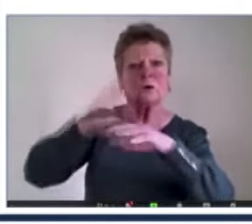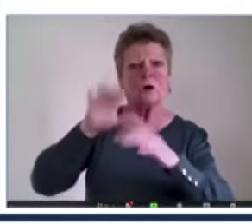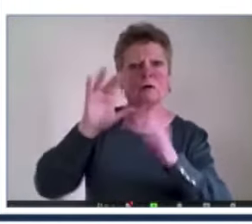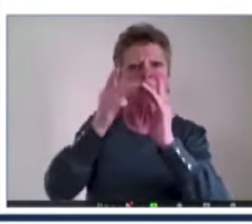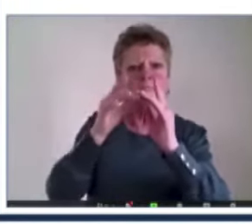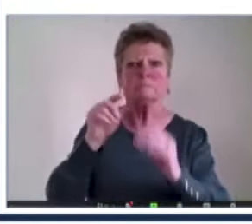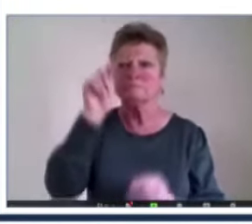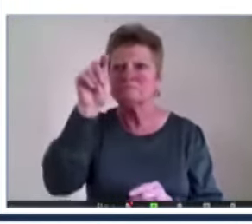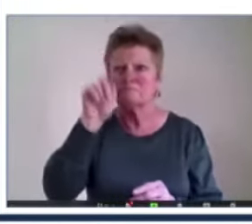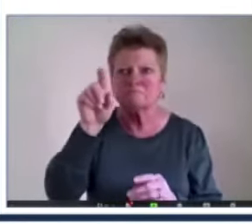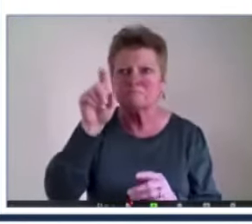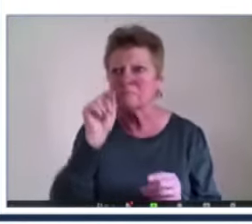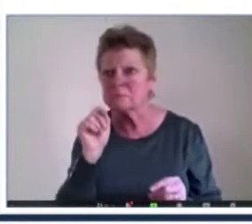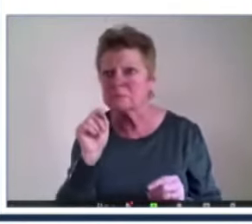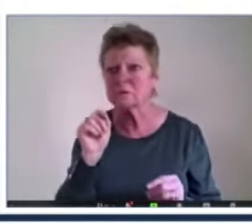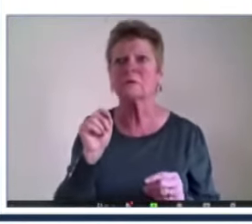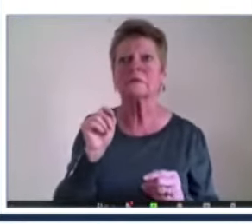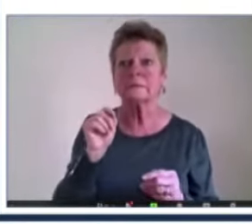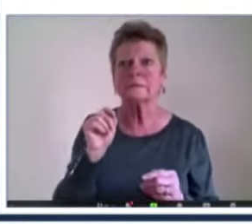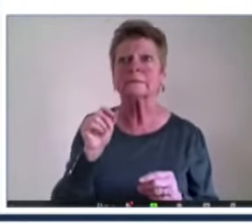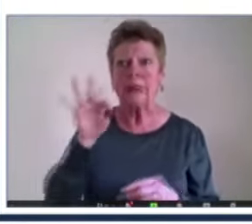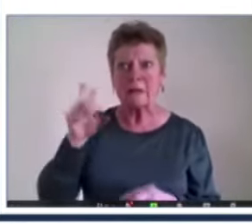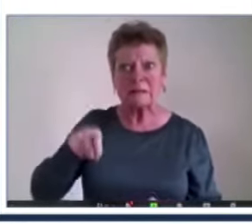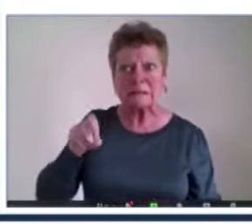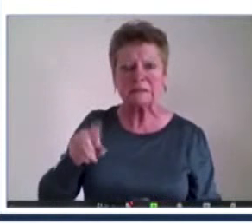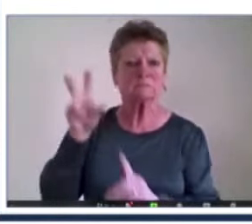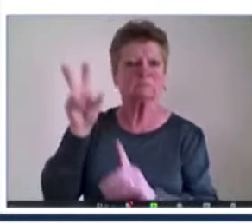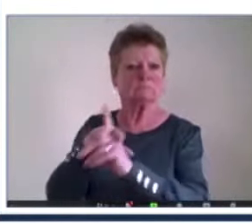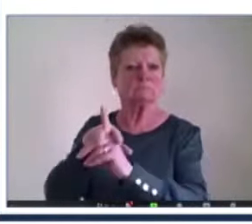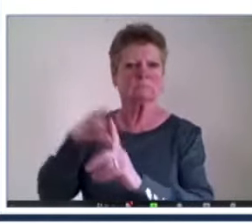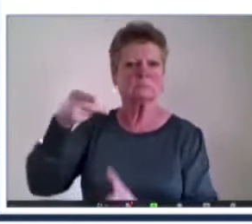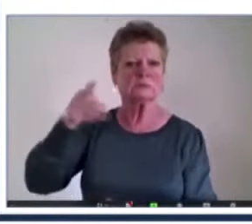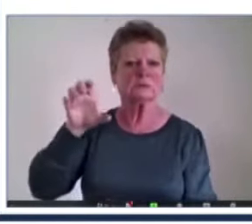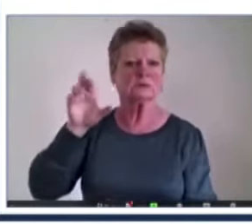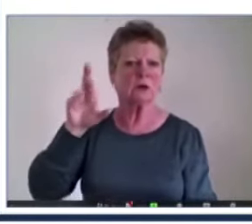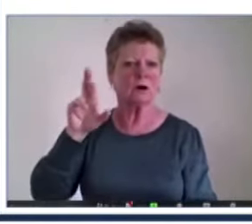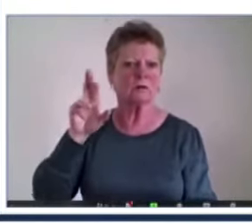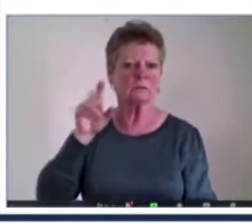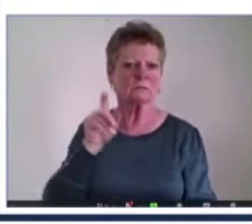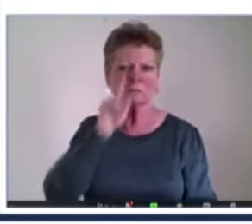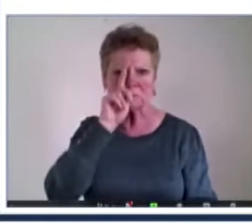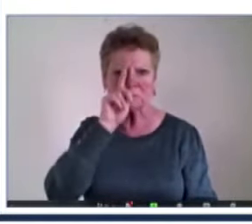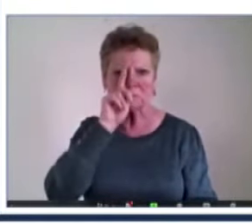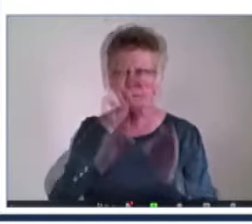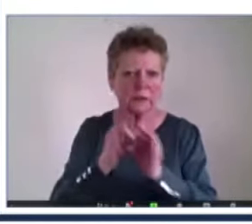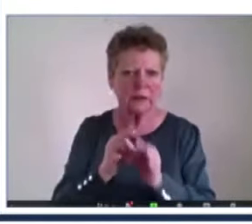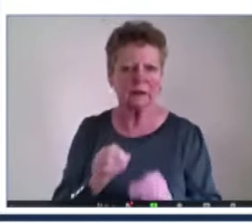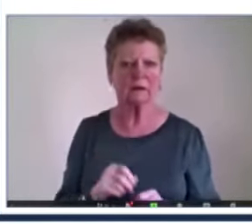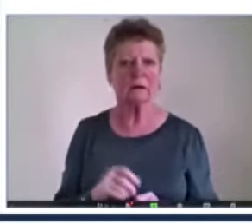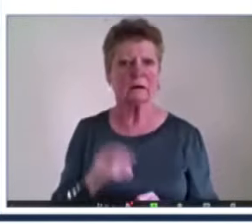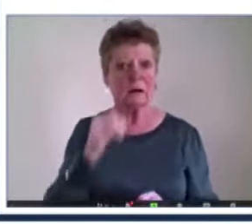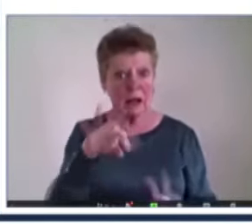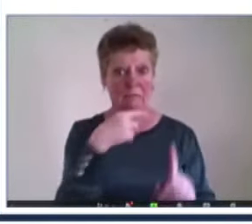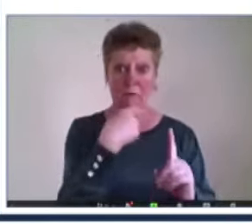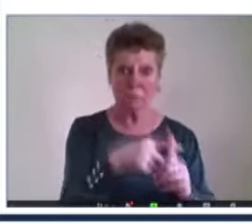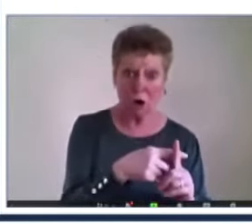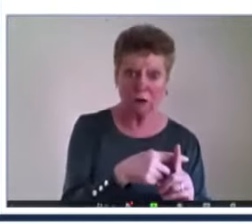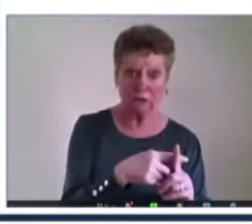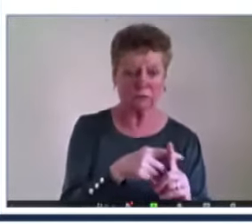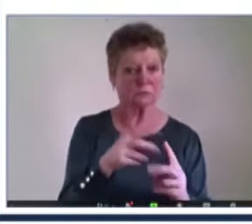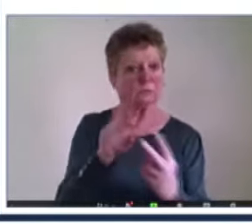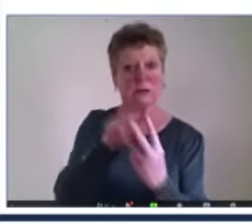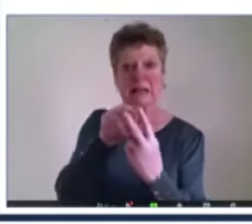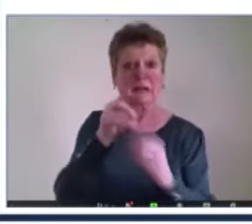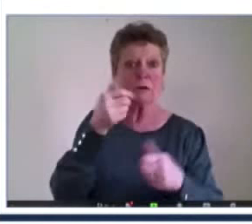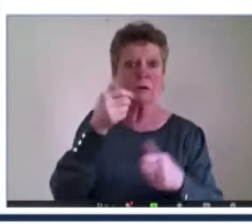and book a PCR test if it's appropriate. And people who test positive, again, whether it's PCR